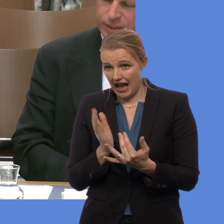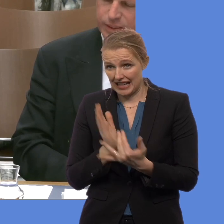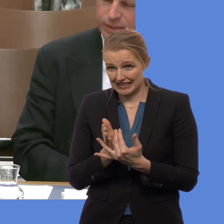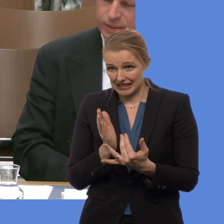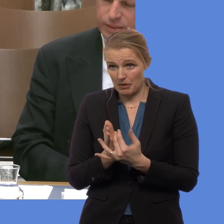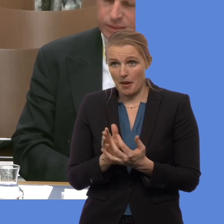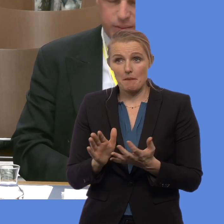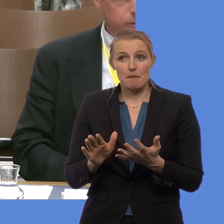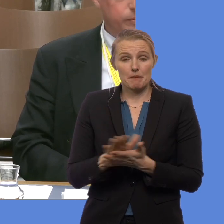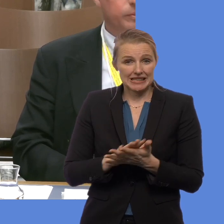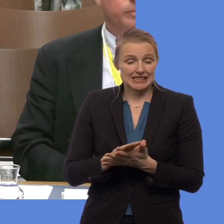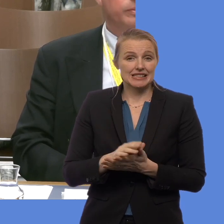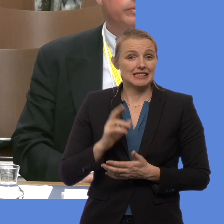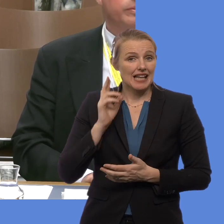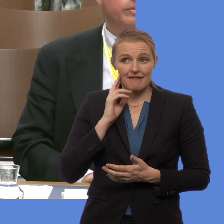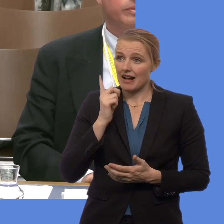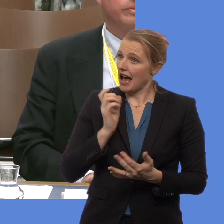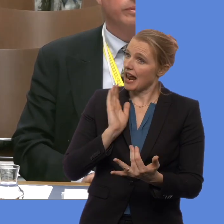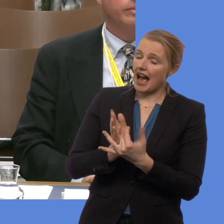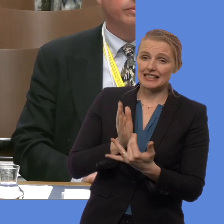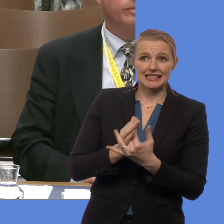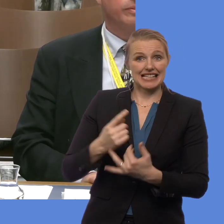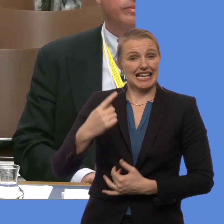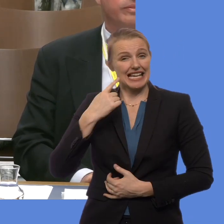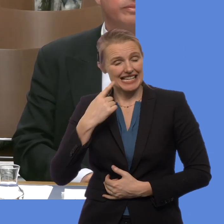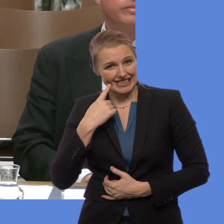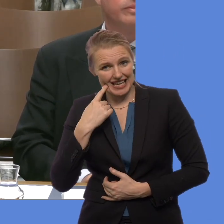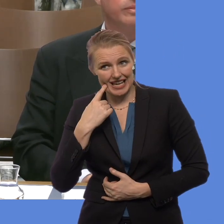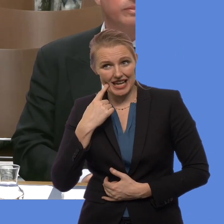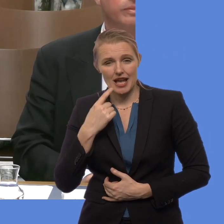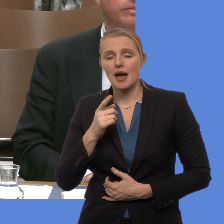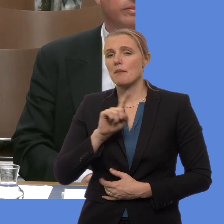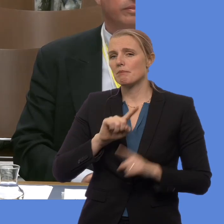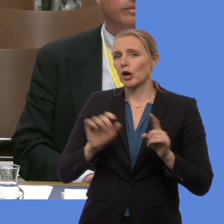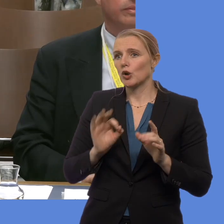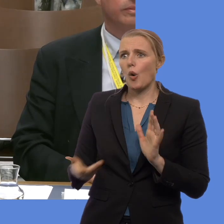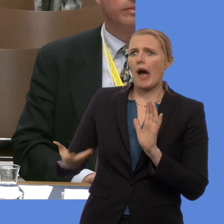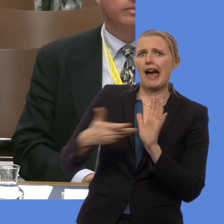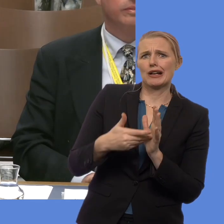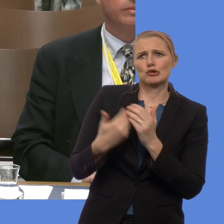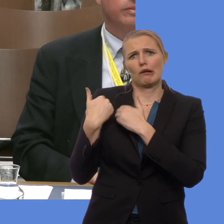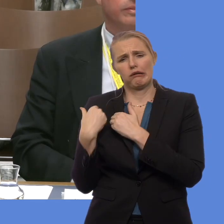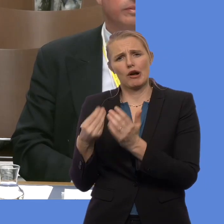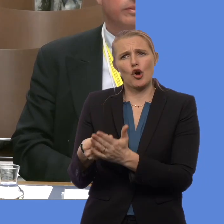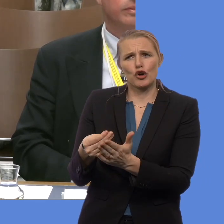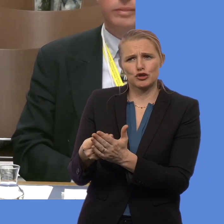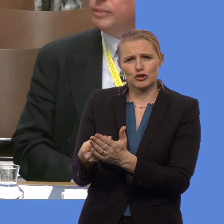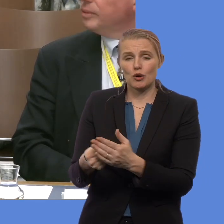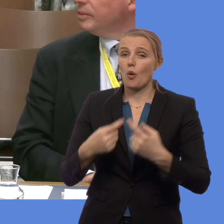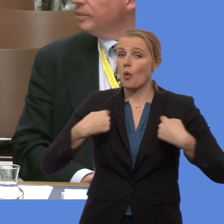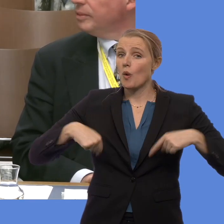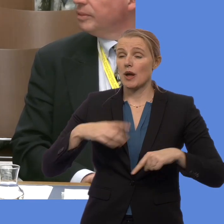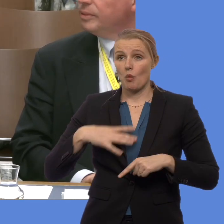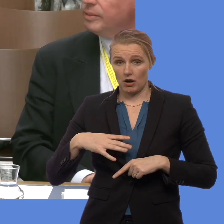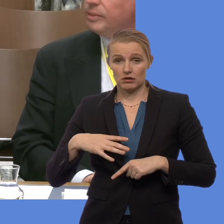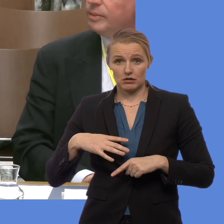at no extra cost to them. So part of the work we'll be doing through the Sign Language Partnership Group with our colleagues and partners in the deaf